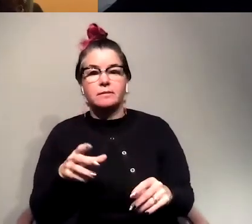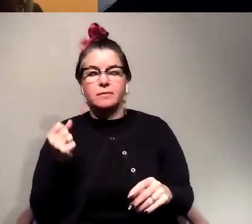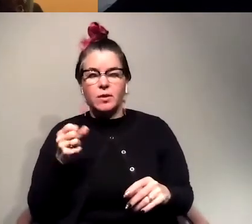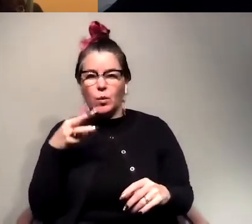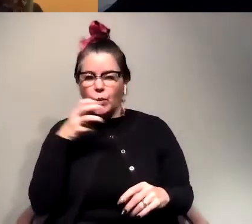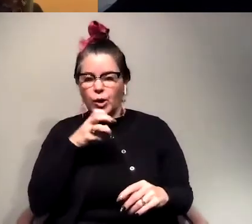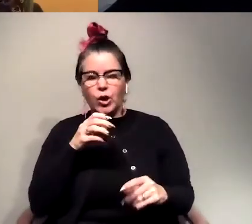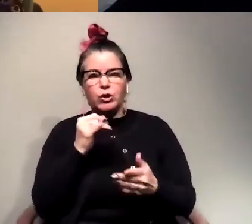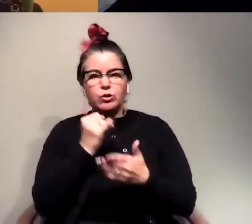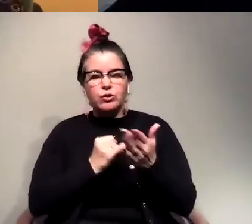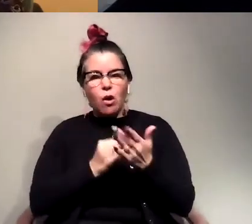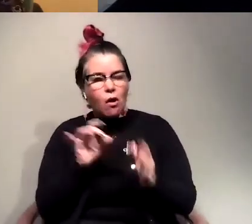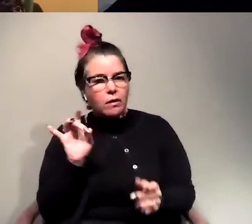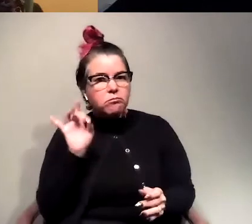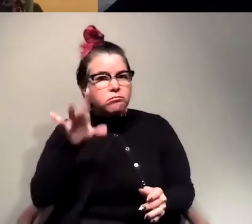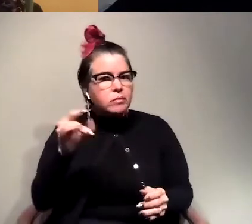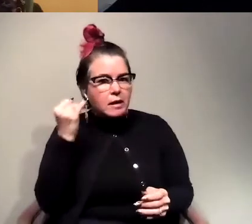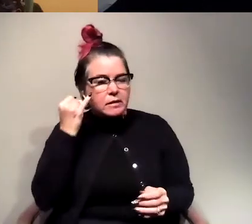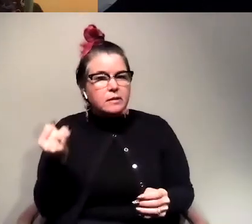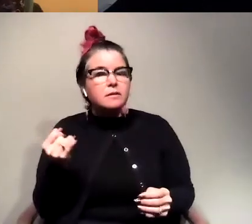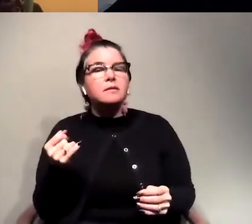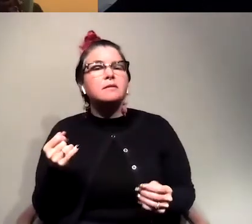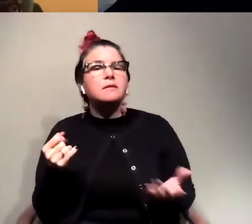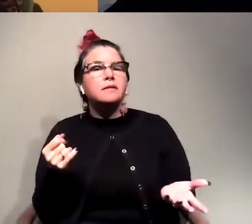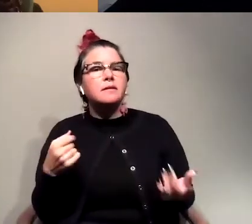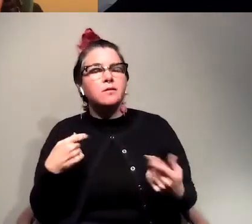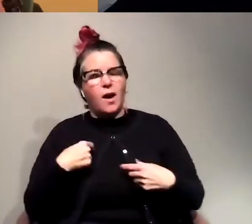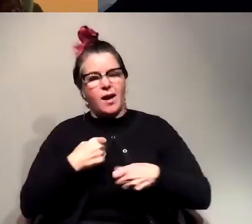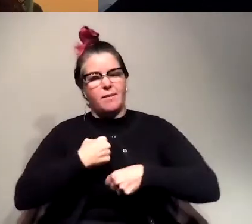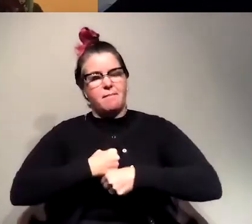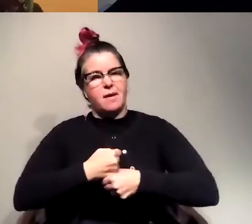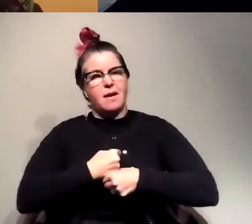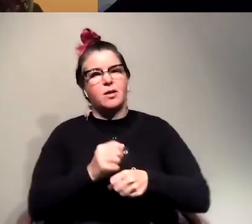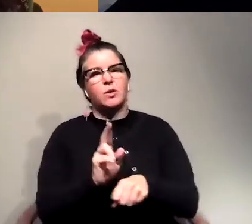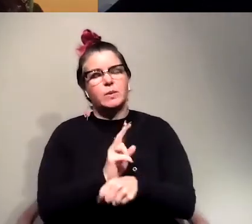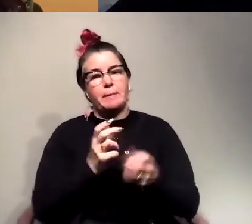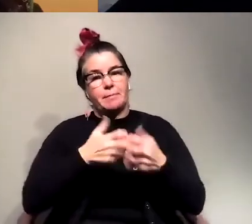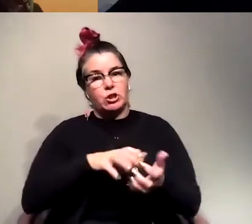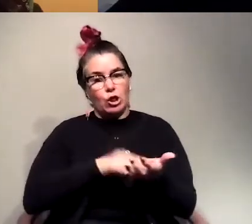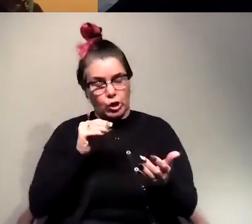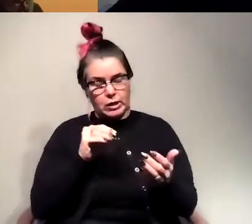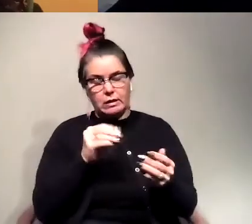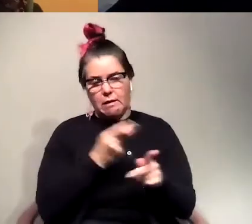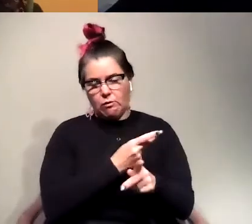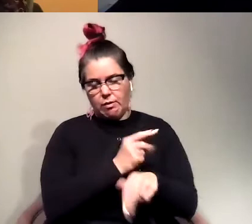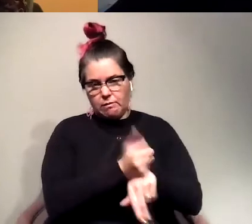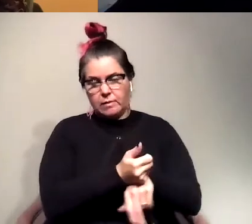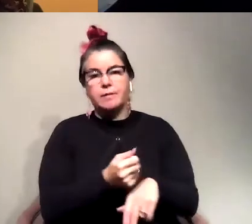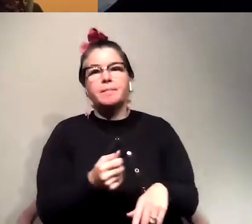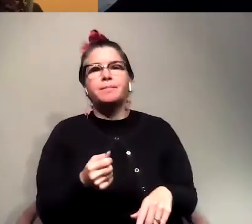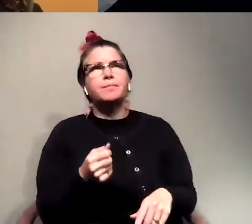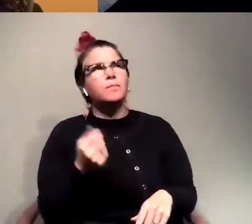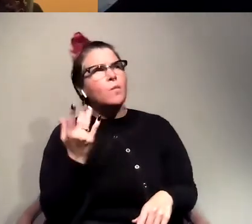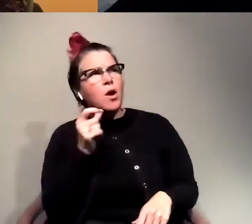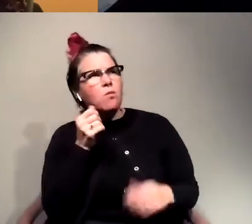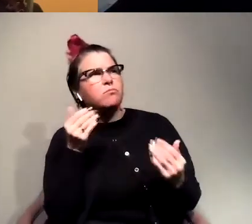prompts by that I generated with using a machine learning algorithm. You got things like, oh, why don't you